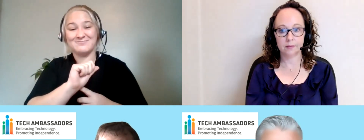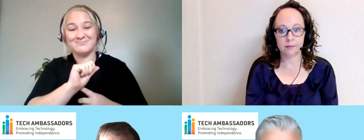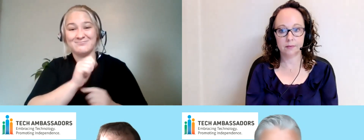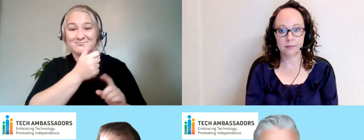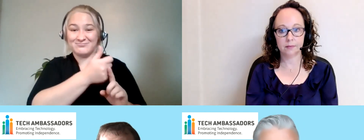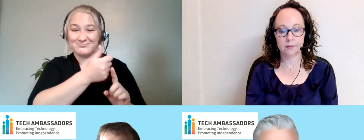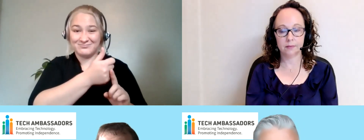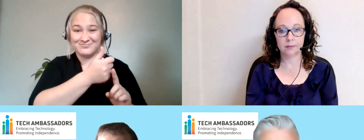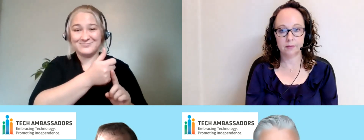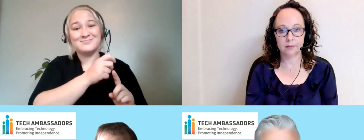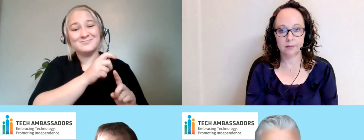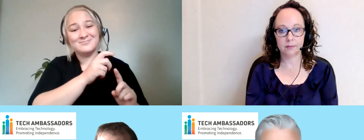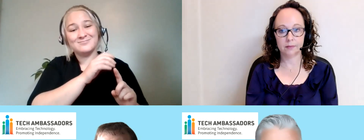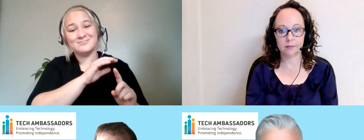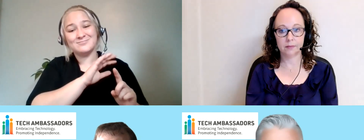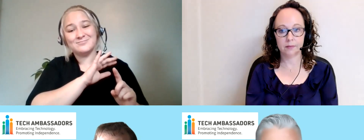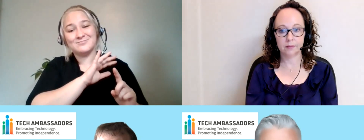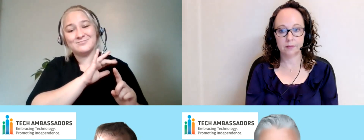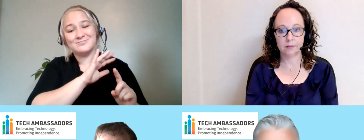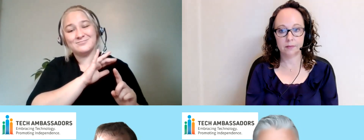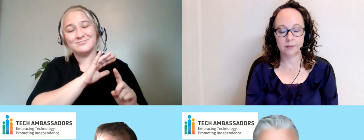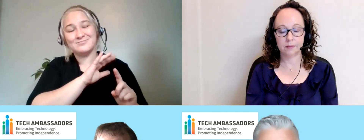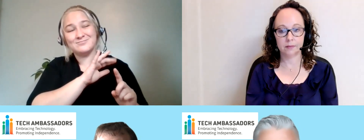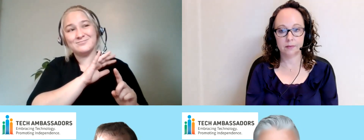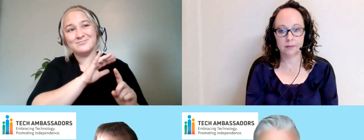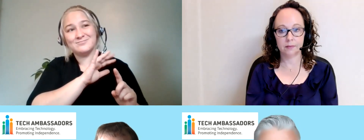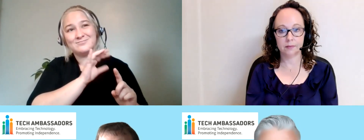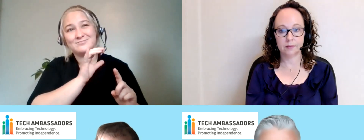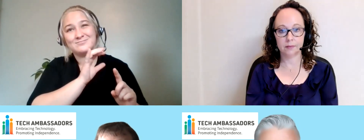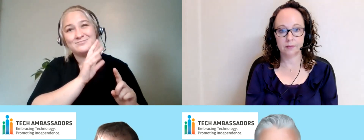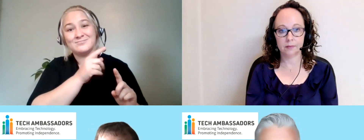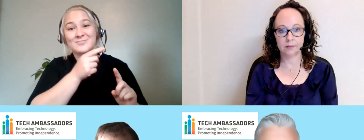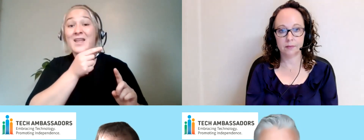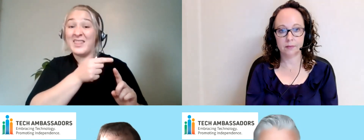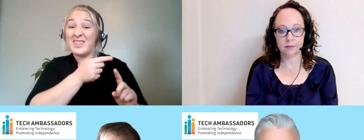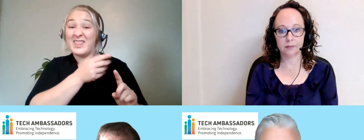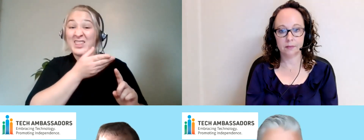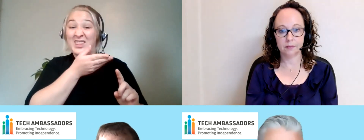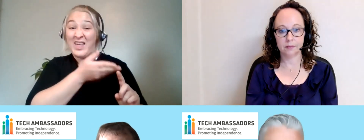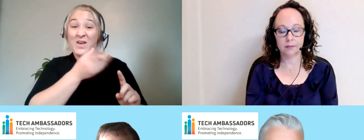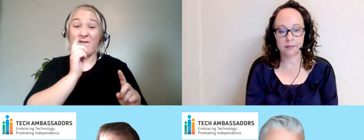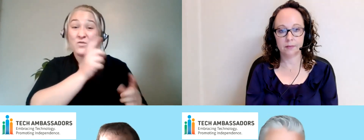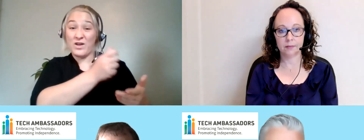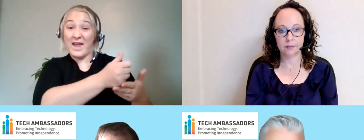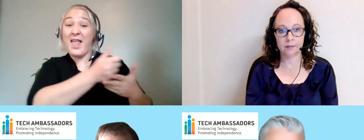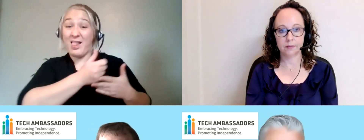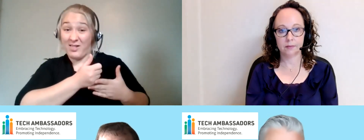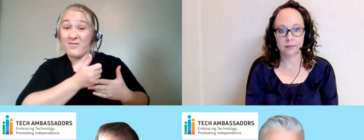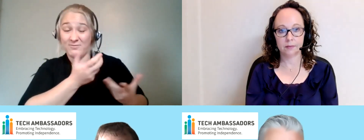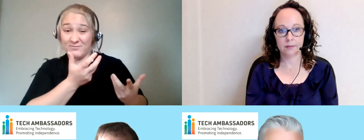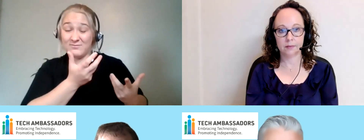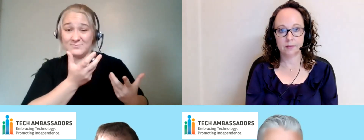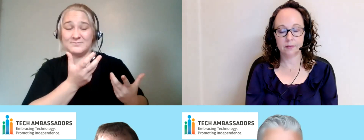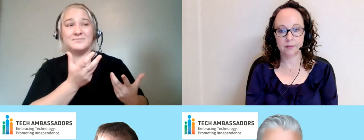SSAs to like, they're there to help and